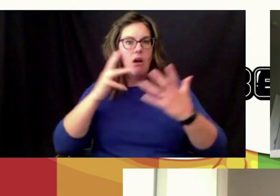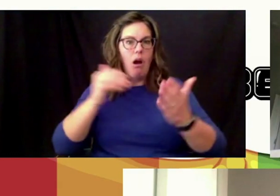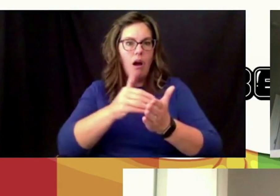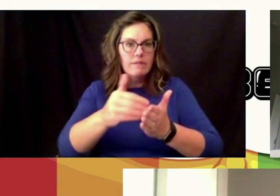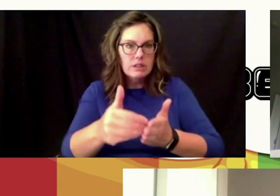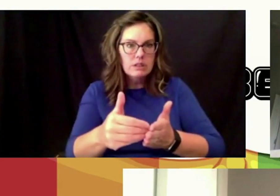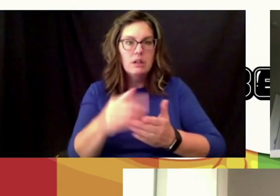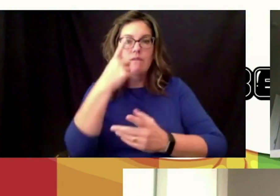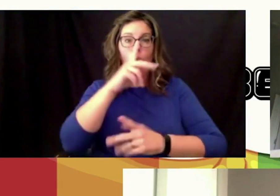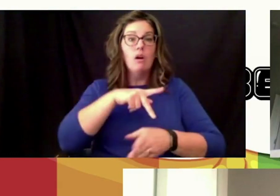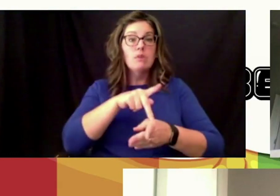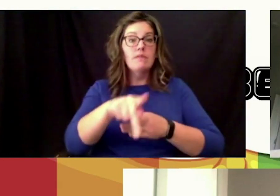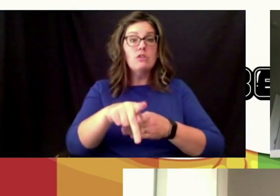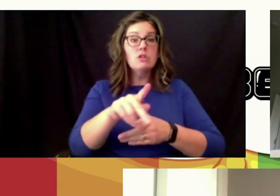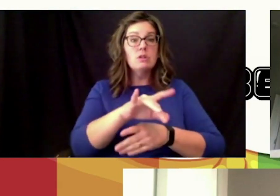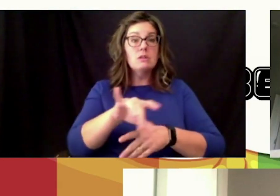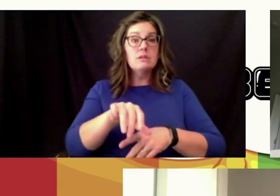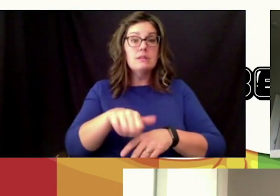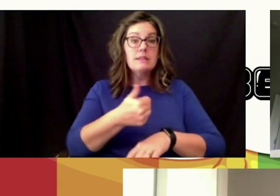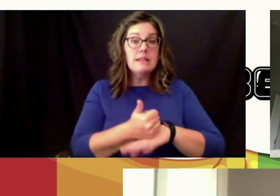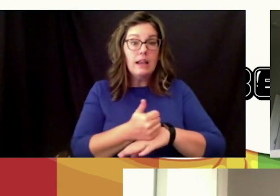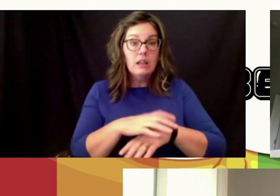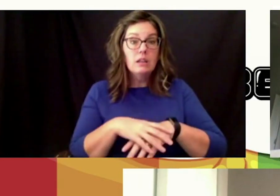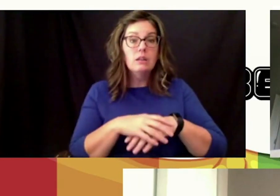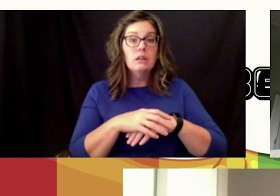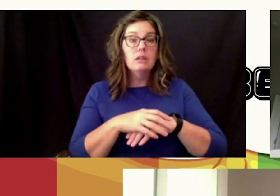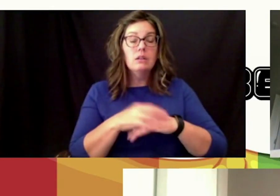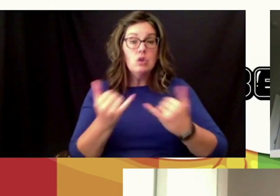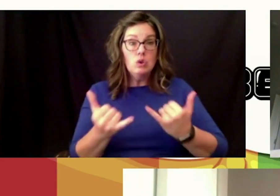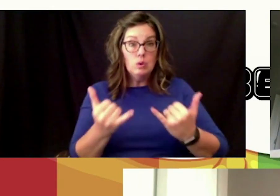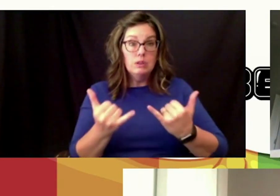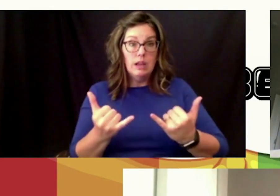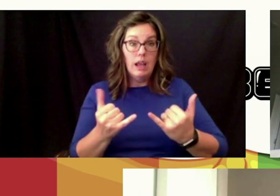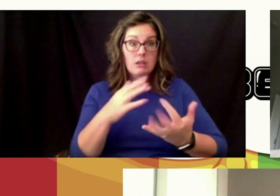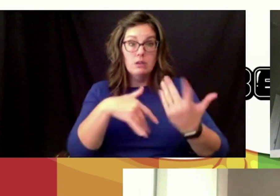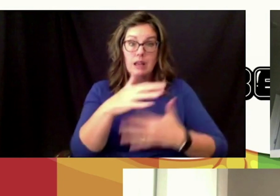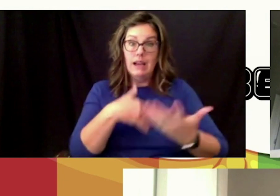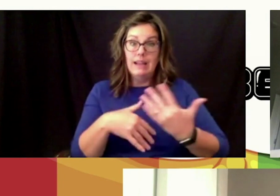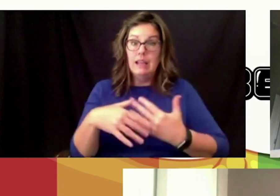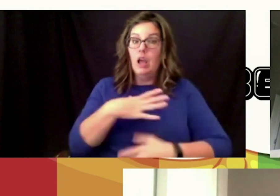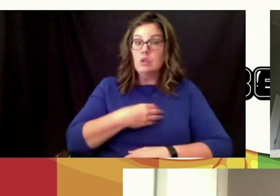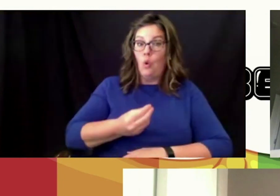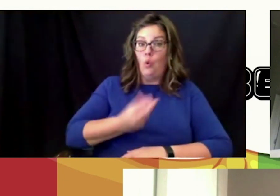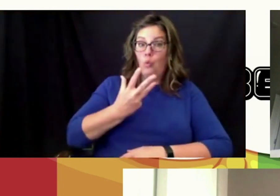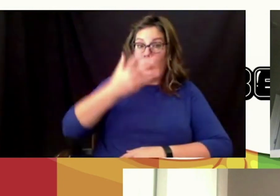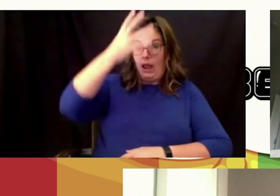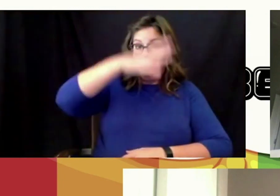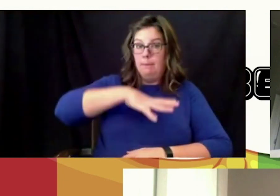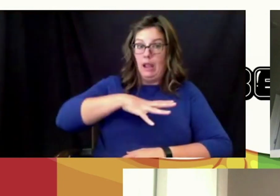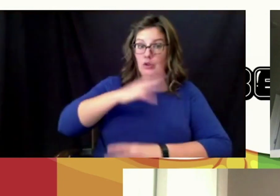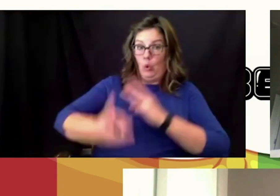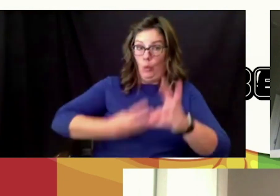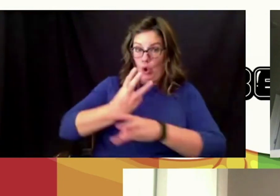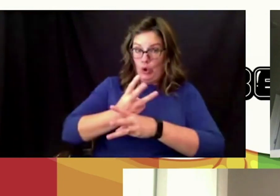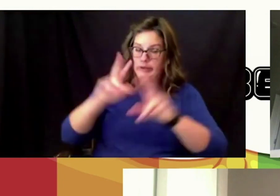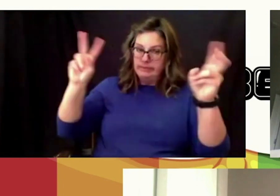setting, because, you know, in today's society, it pretty much is dominated by a white man's world. So do you have any advice